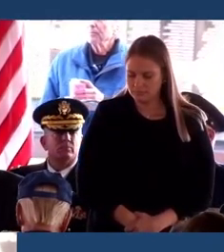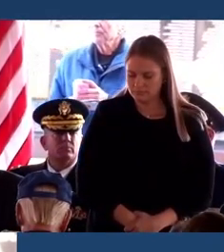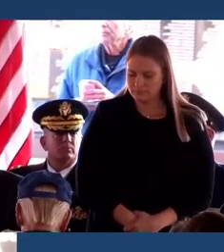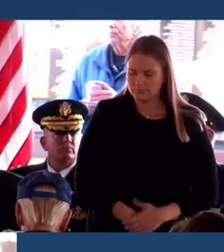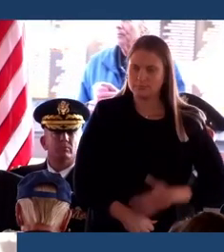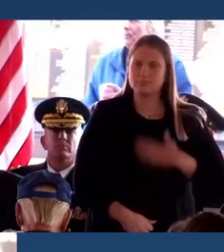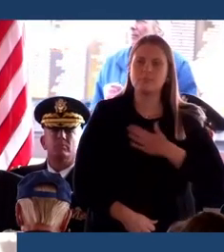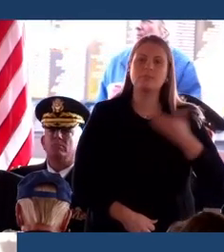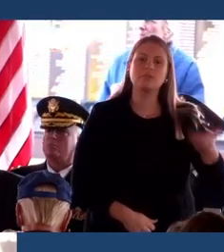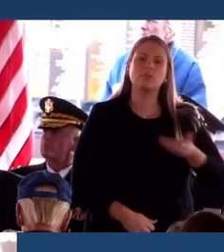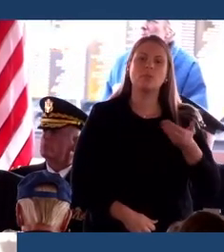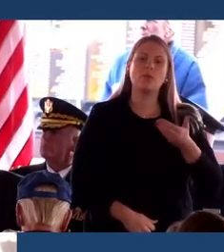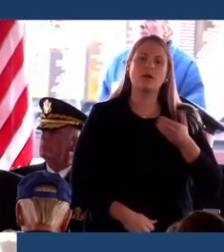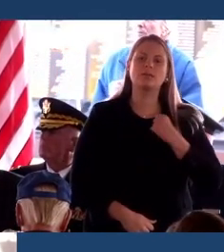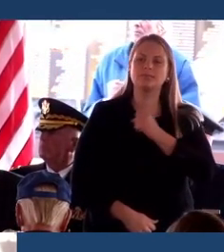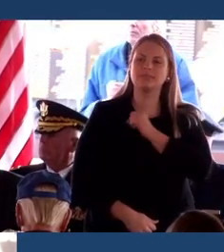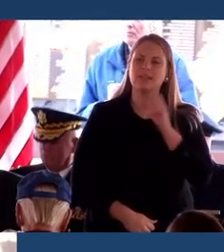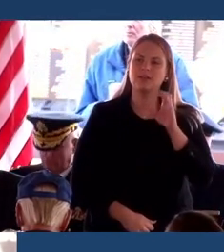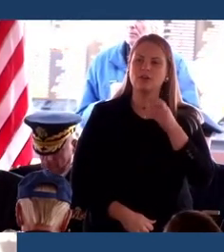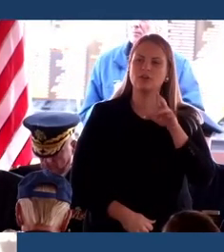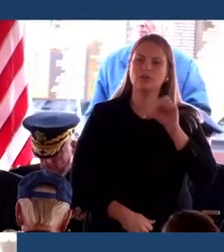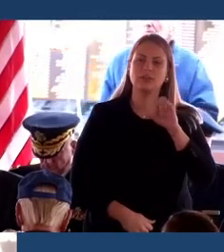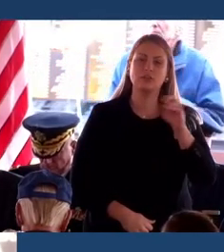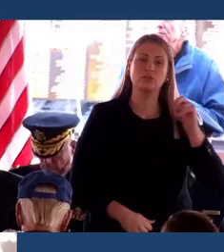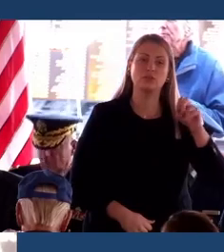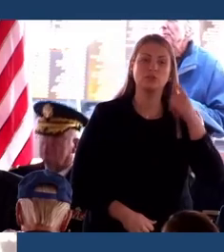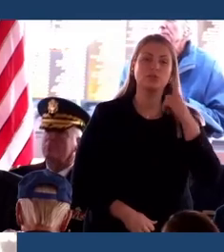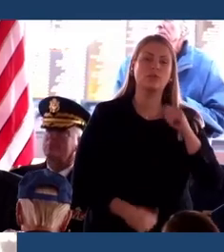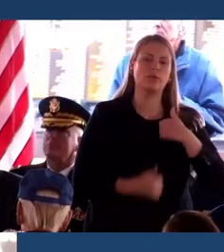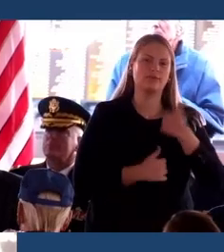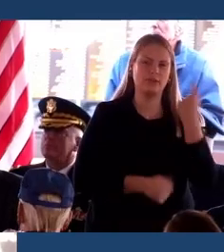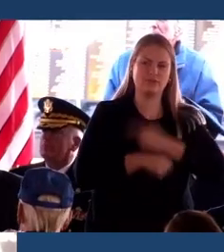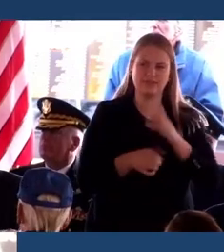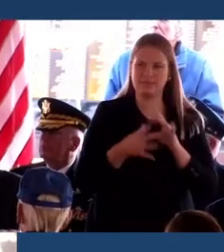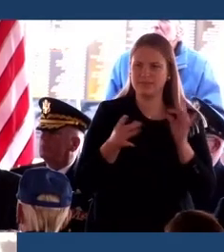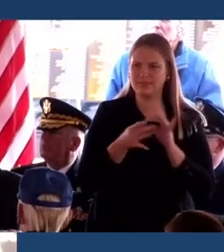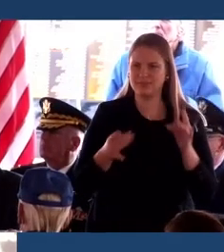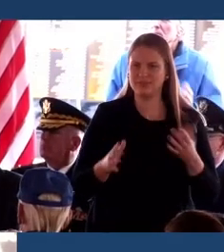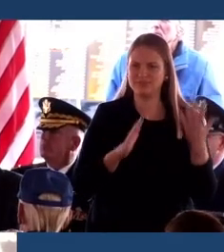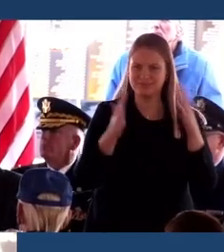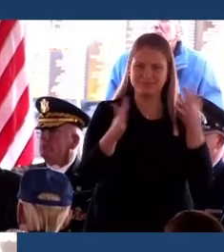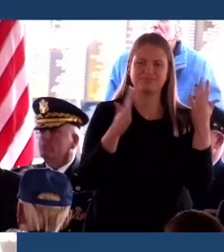Please welcome Senator Chris Coons for a Veterans Day message.